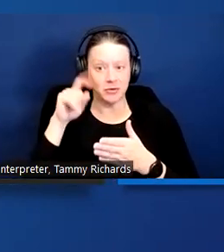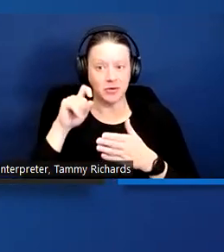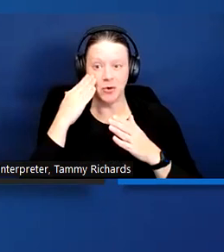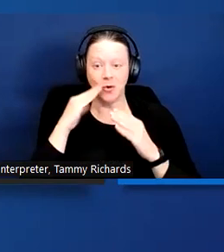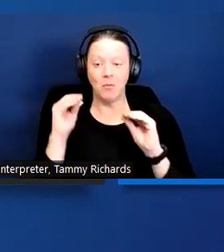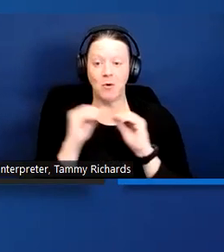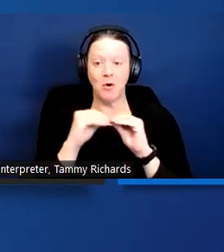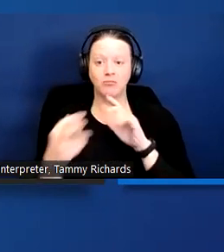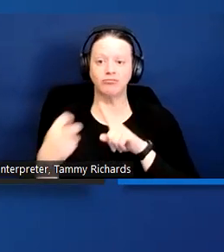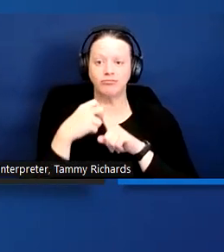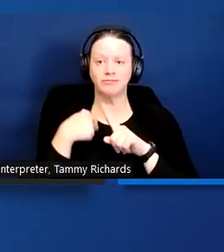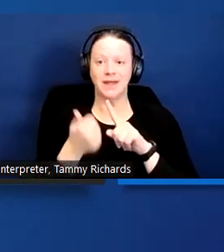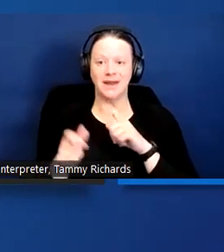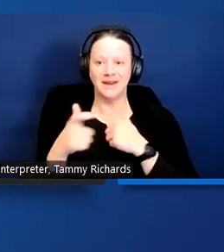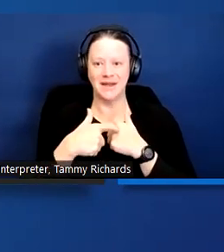reach out at any time.